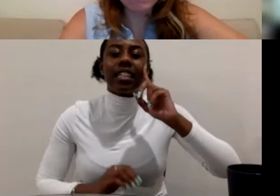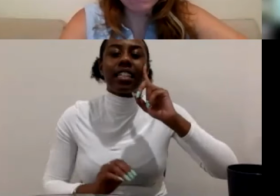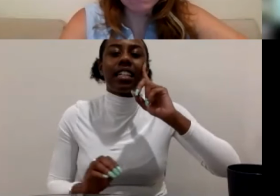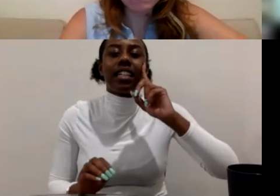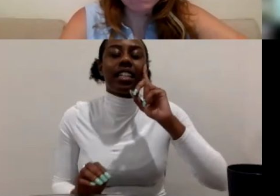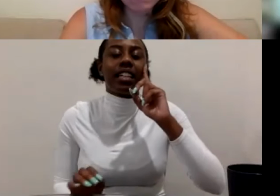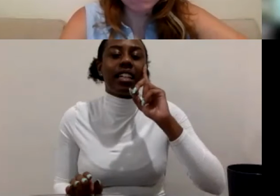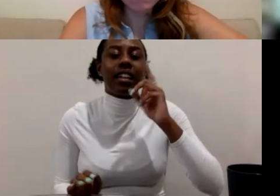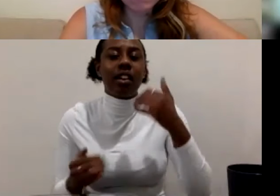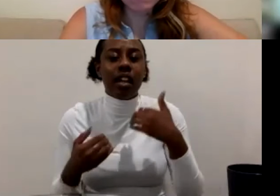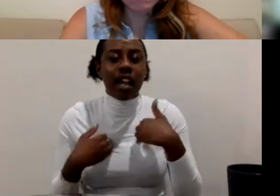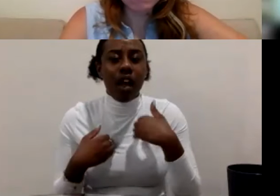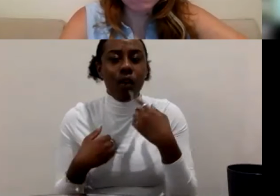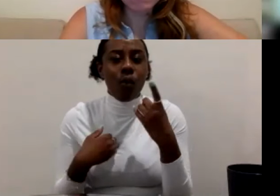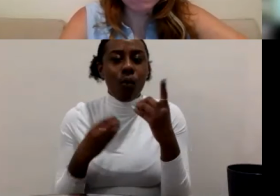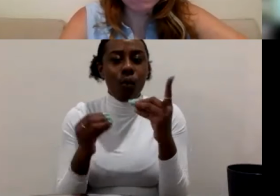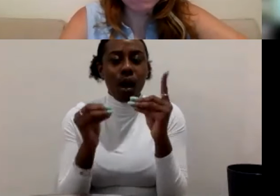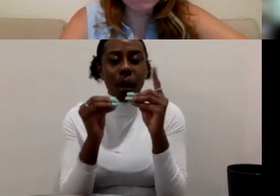we have one more short.